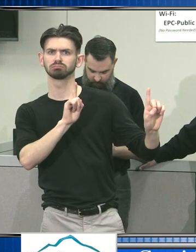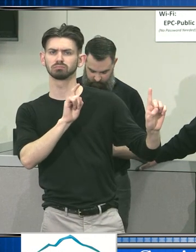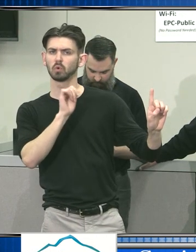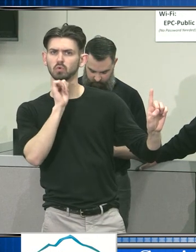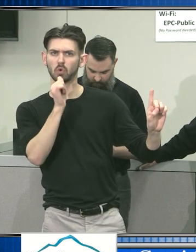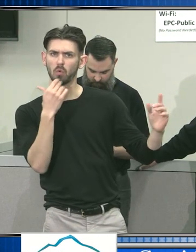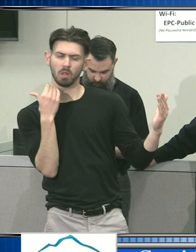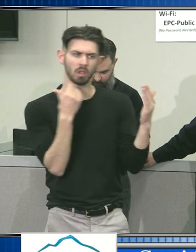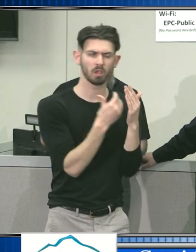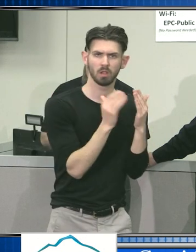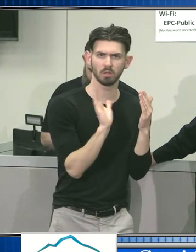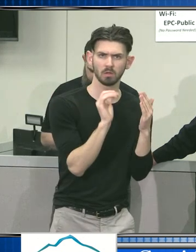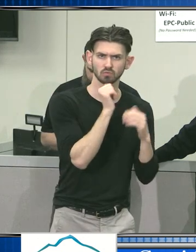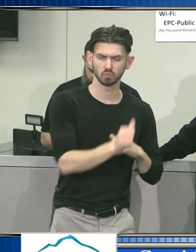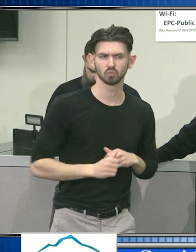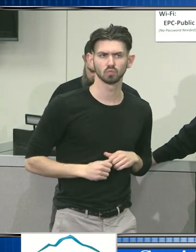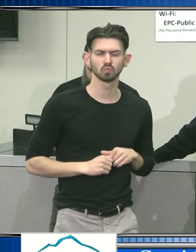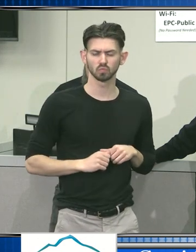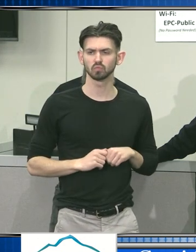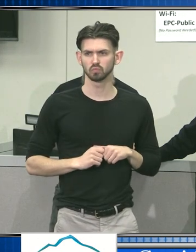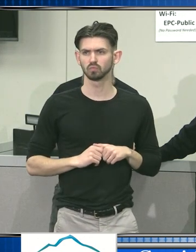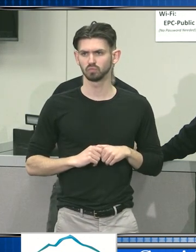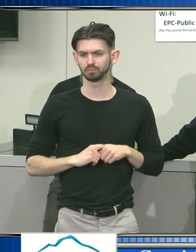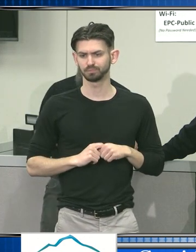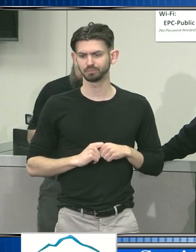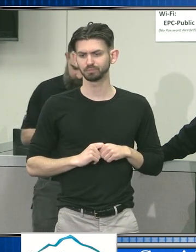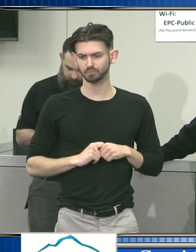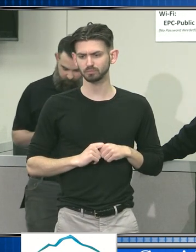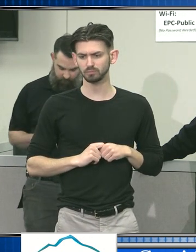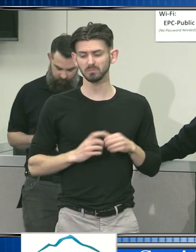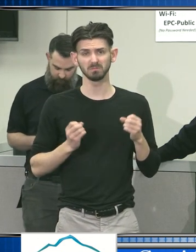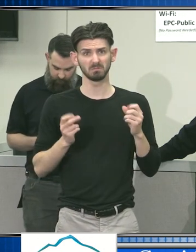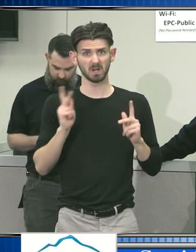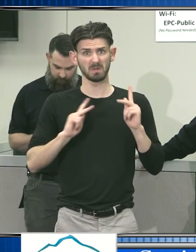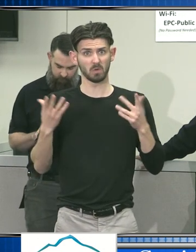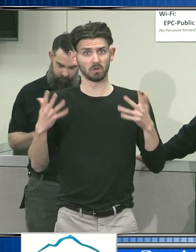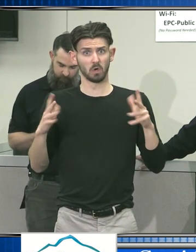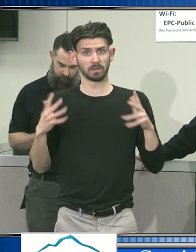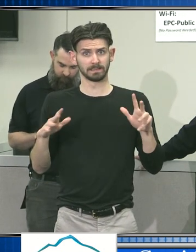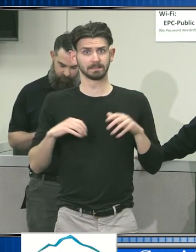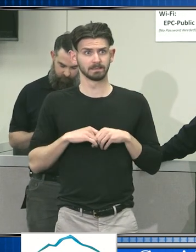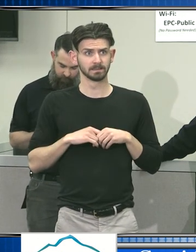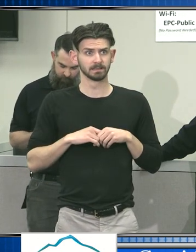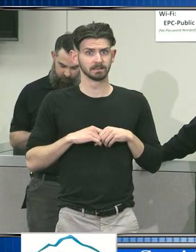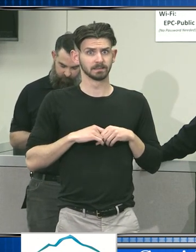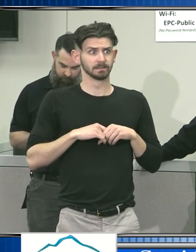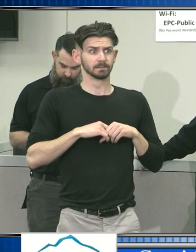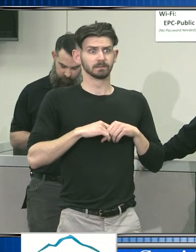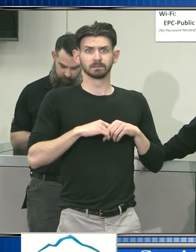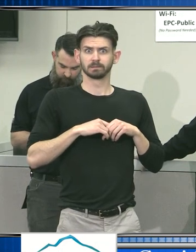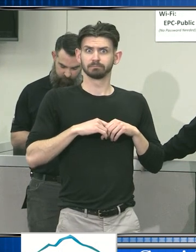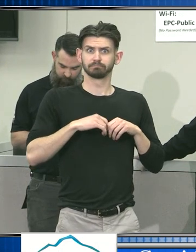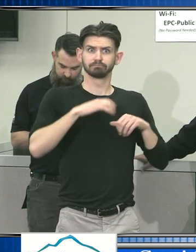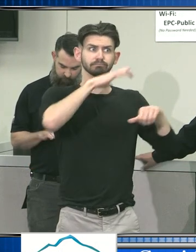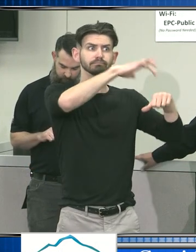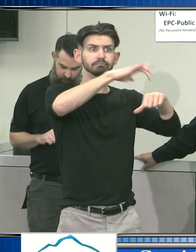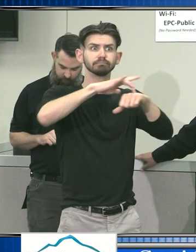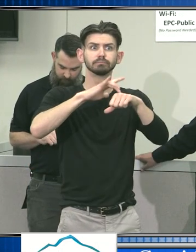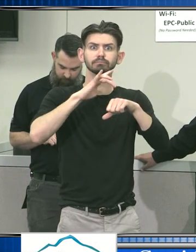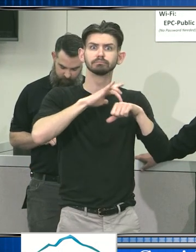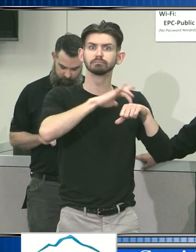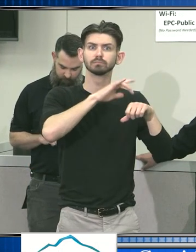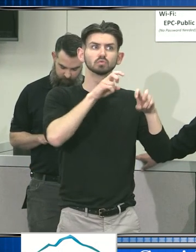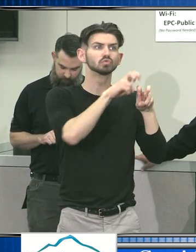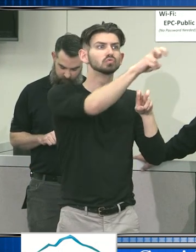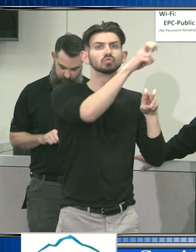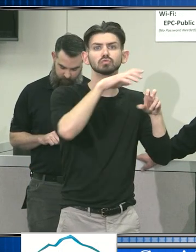certainly our viewpoint in the city of Colorado Springs. We've had a lot of people this week with the good weather, depends upon what day you're